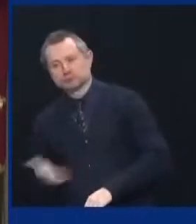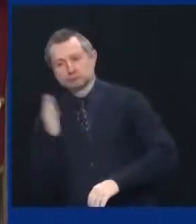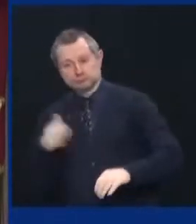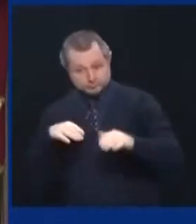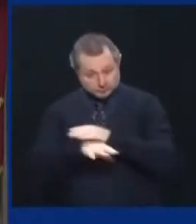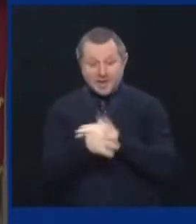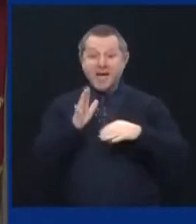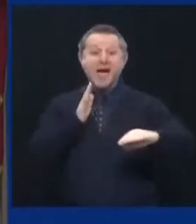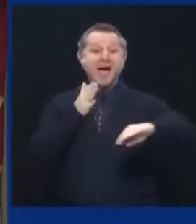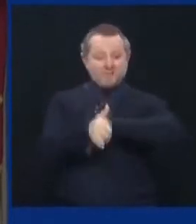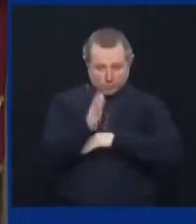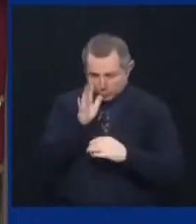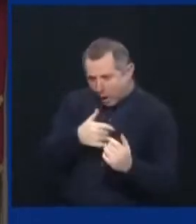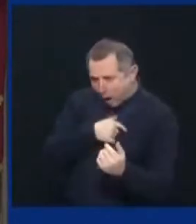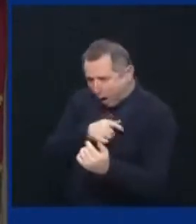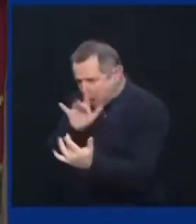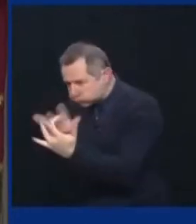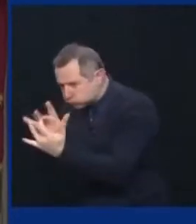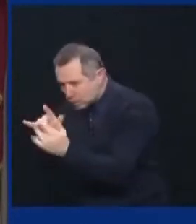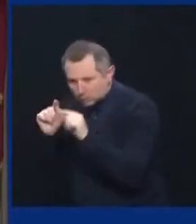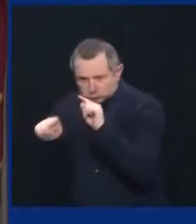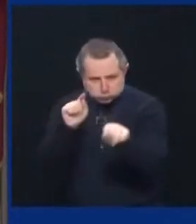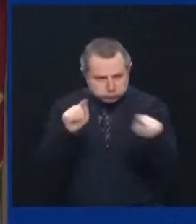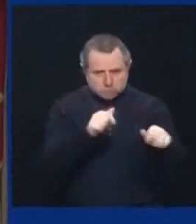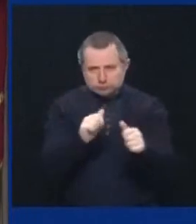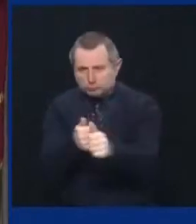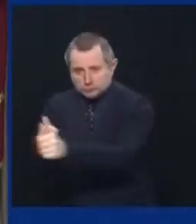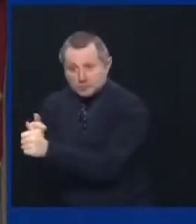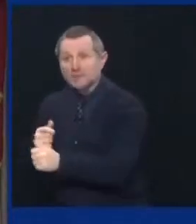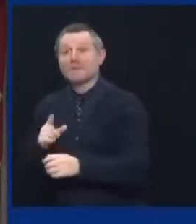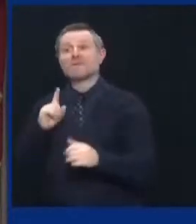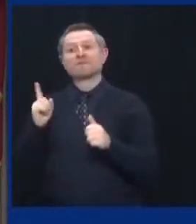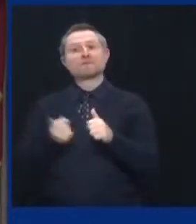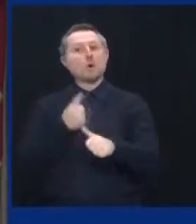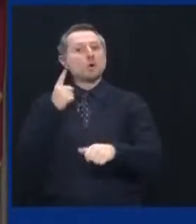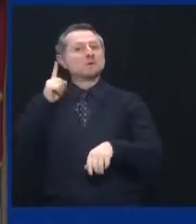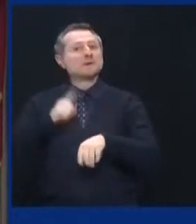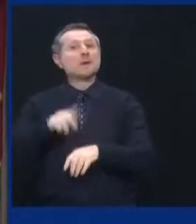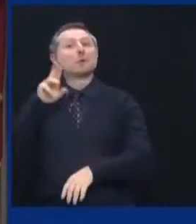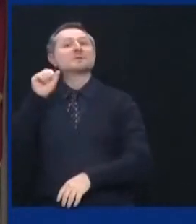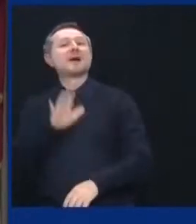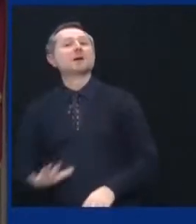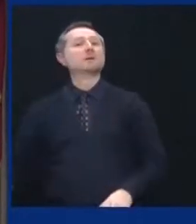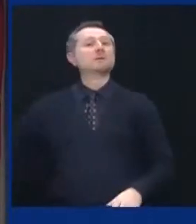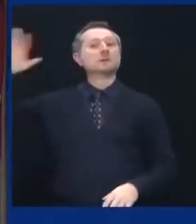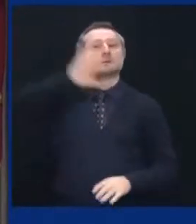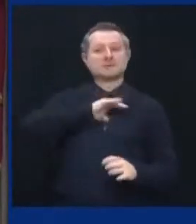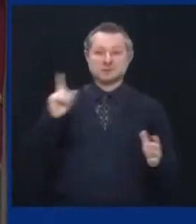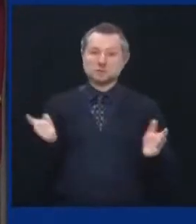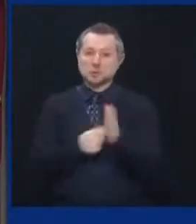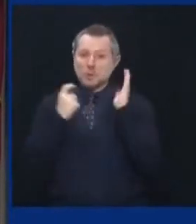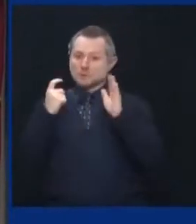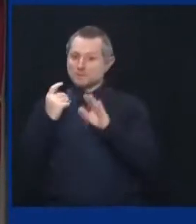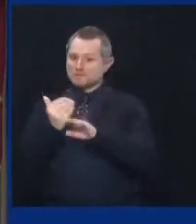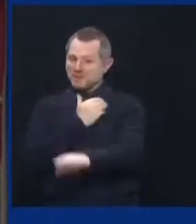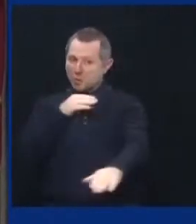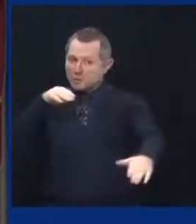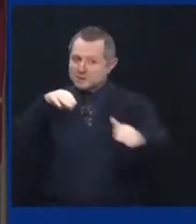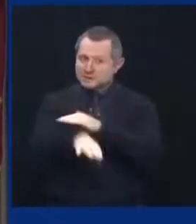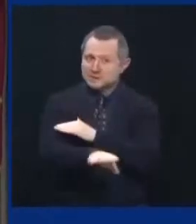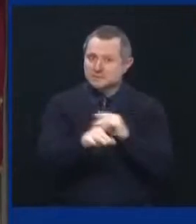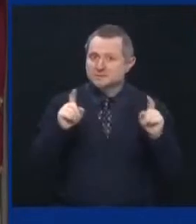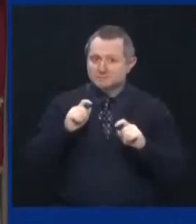This is the first stadium reopening pilot plan in the nation that will require all these measures. Under the plan, the team